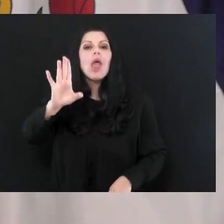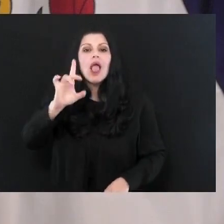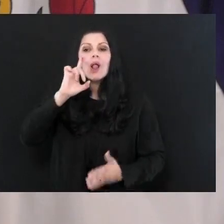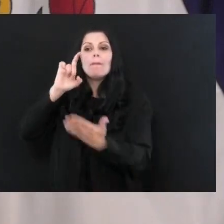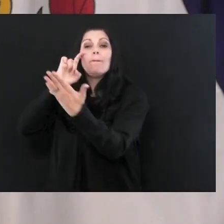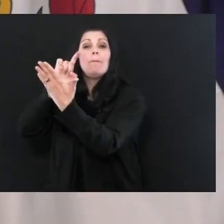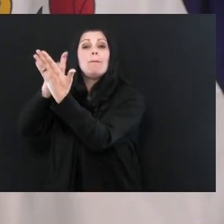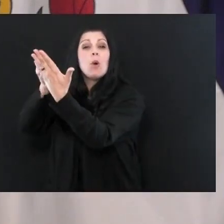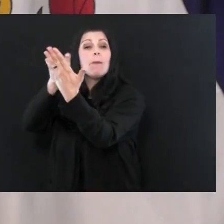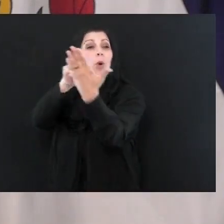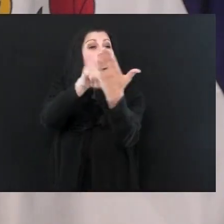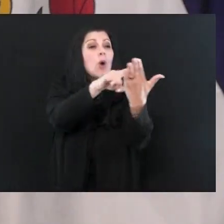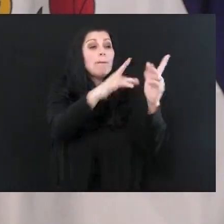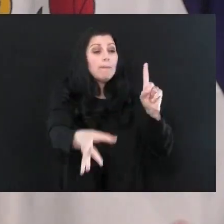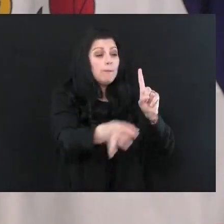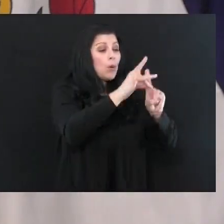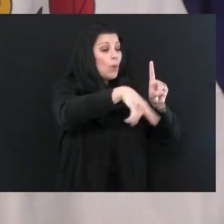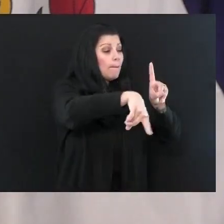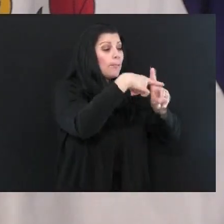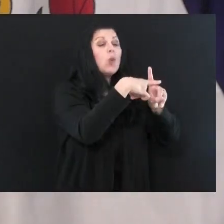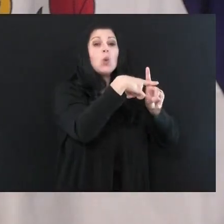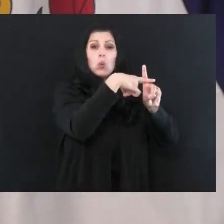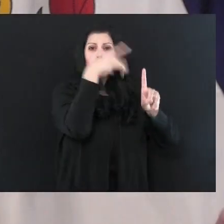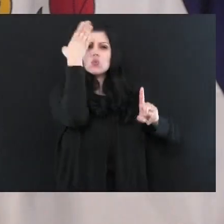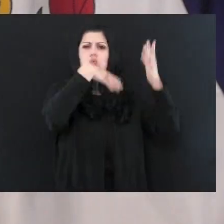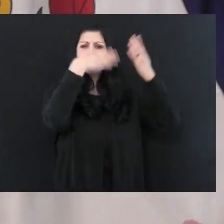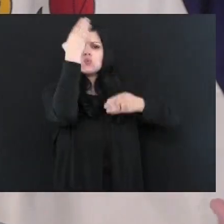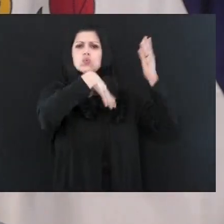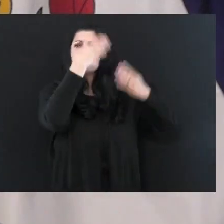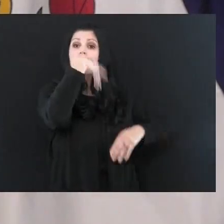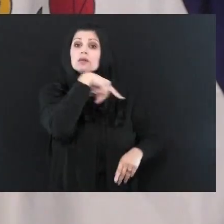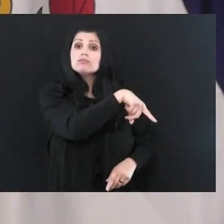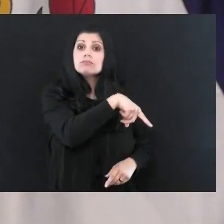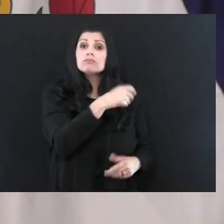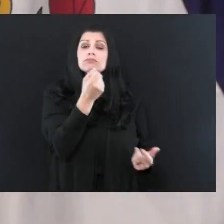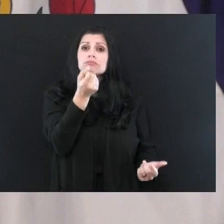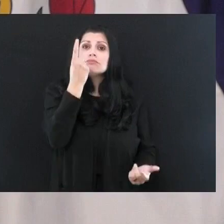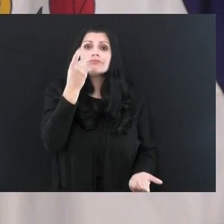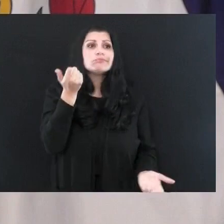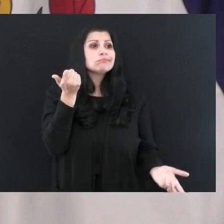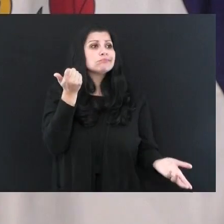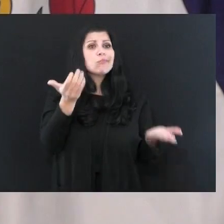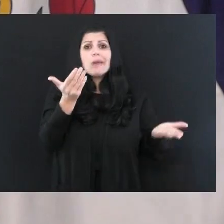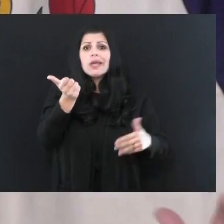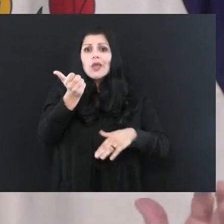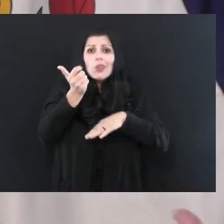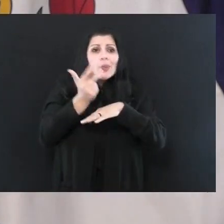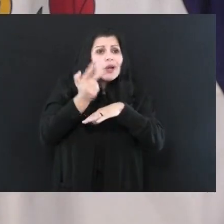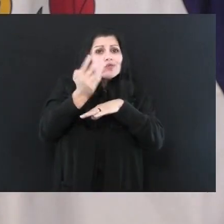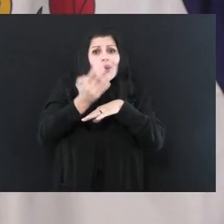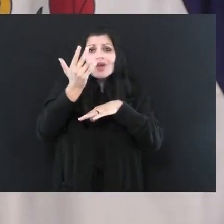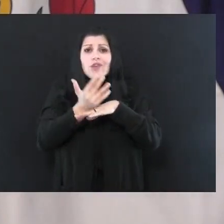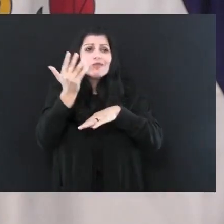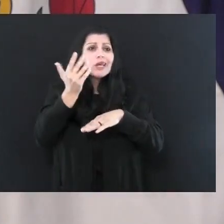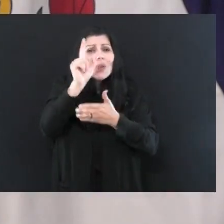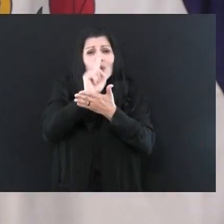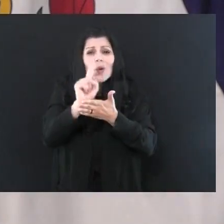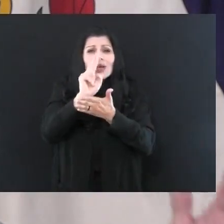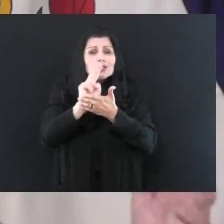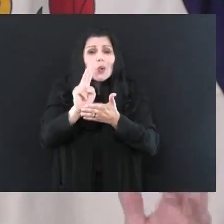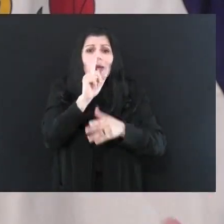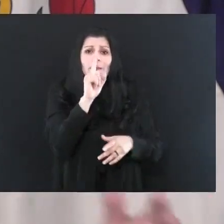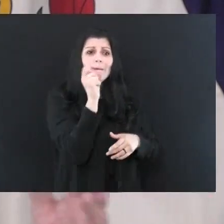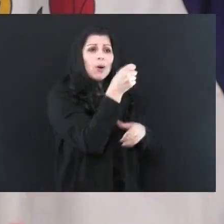find people that maybe for 3 or 4 or 5 days or a week or whatever it may be, you've got to isolate yourself and